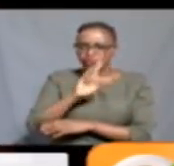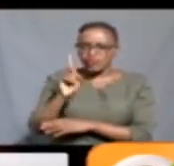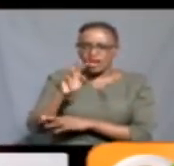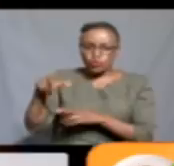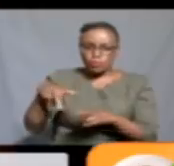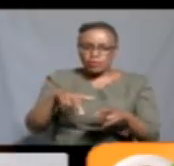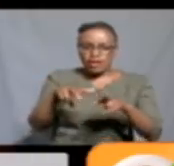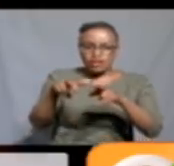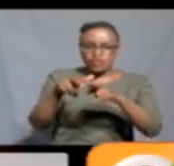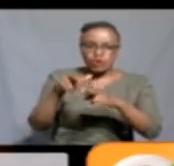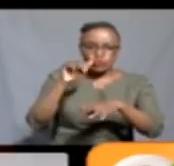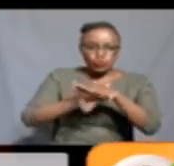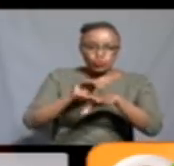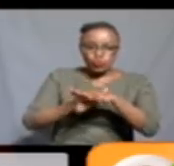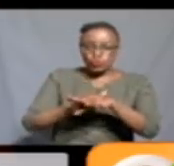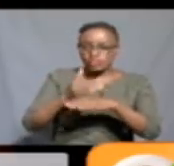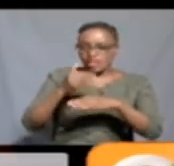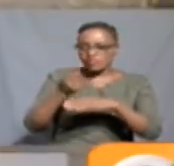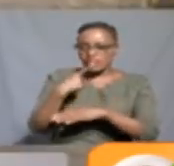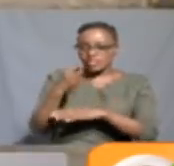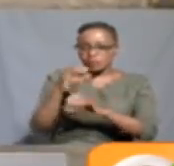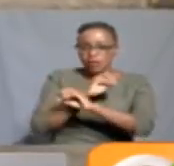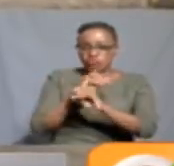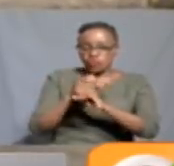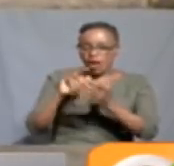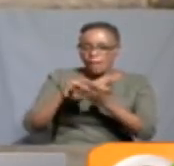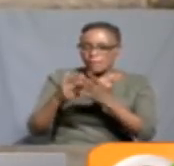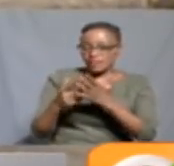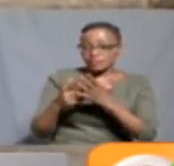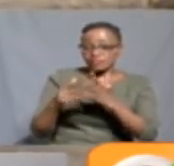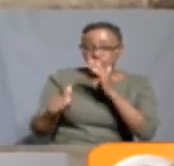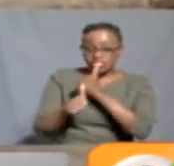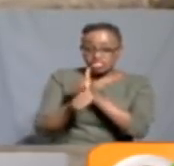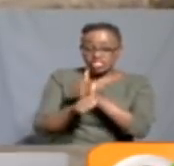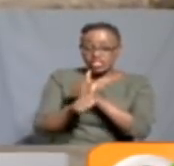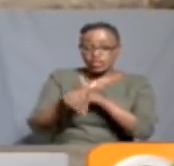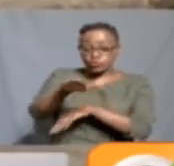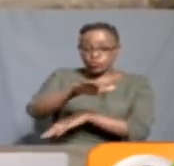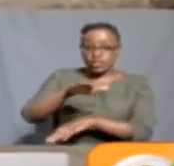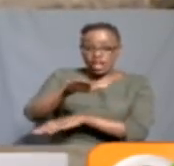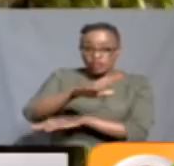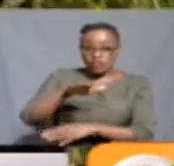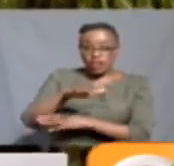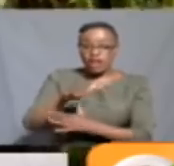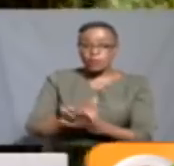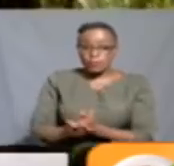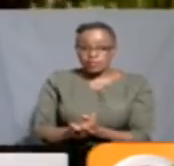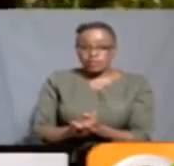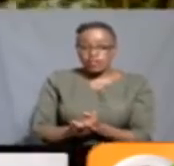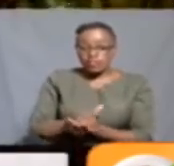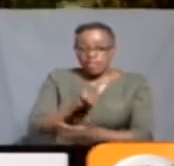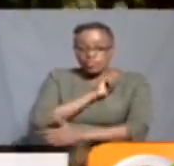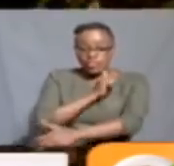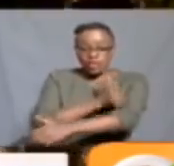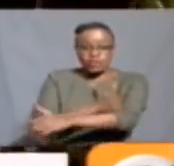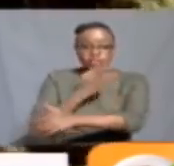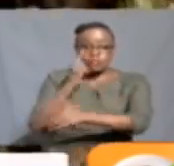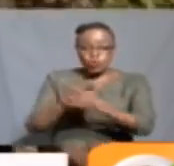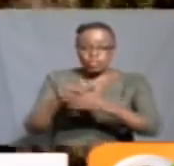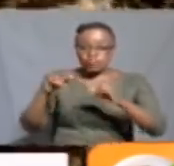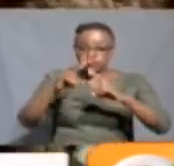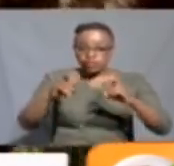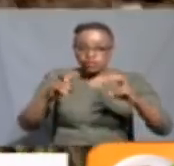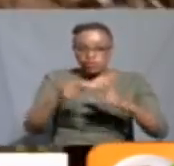River without proper treatment, thereby posing a danger to the environment. The authority says it will